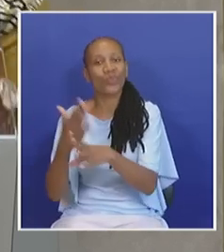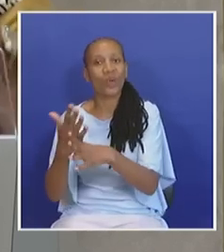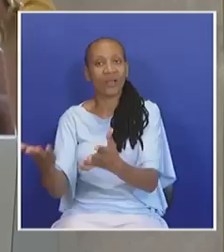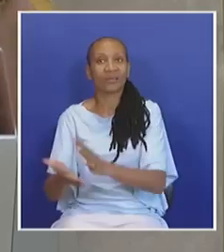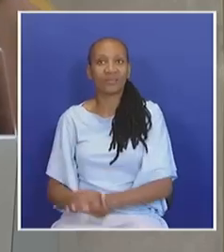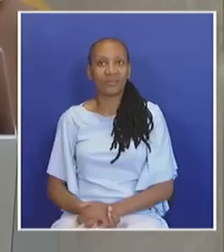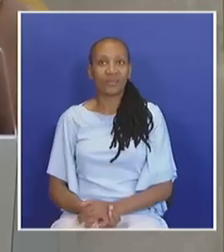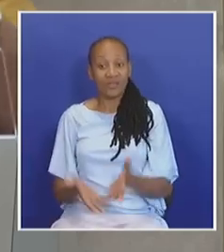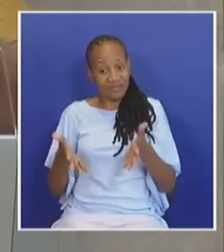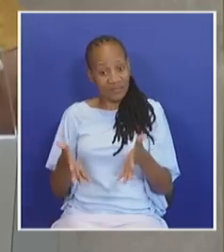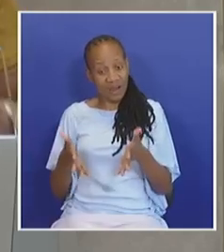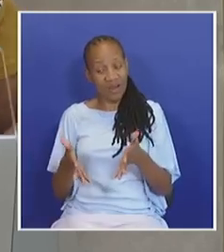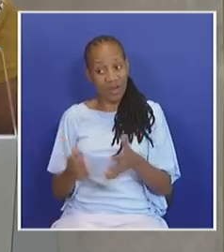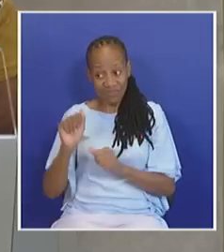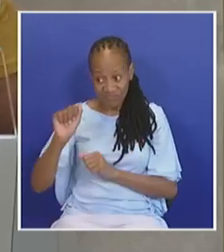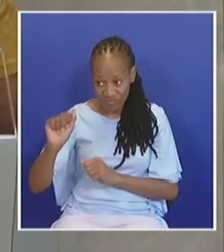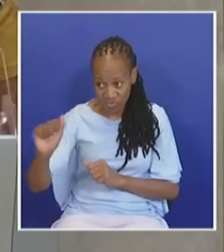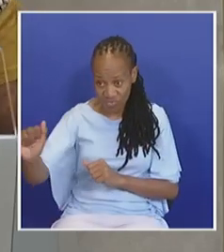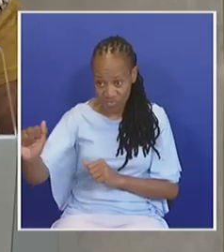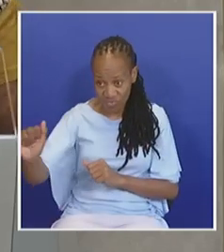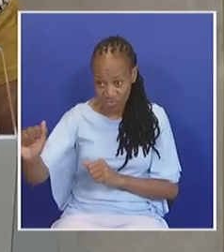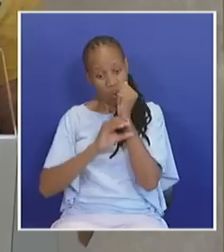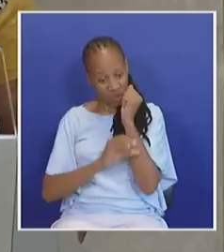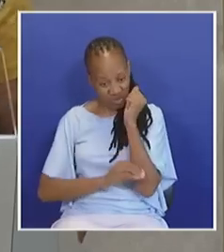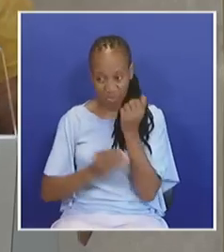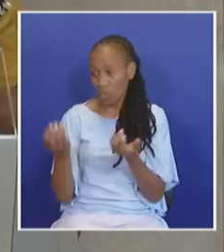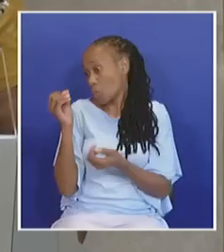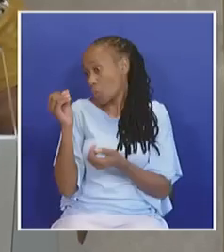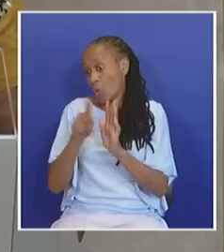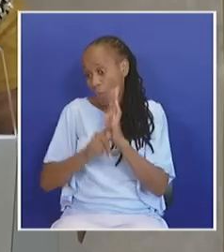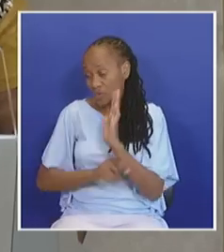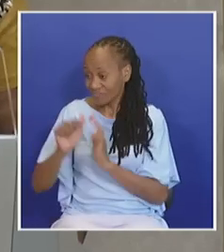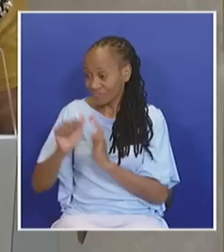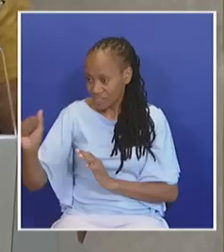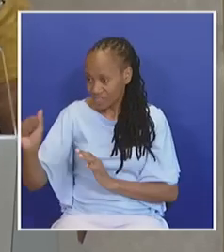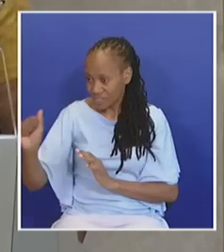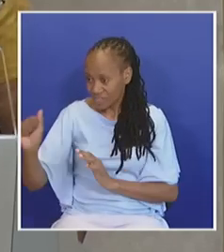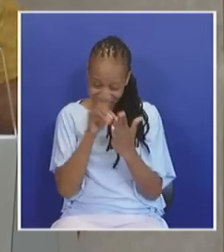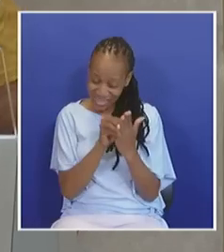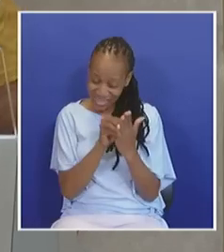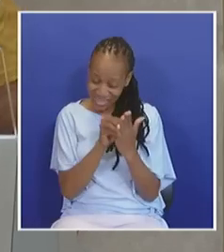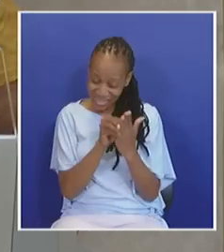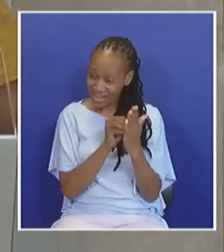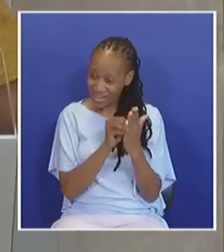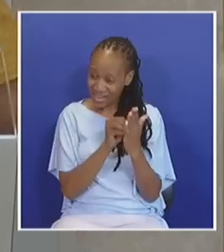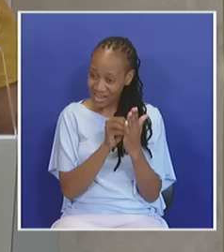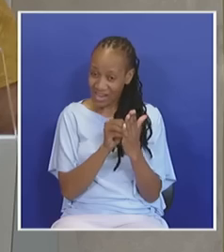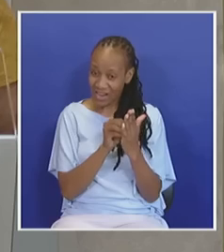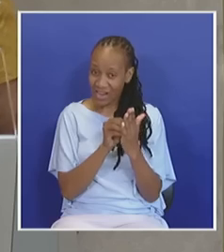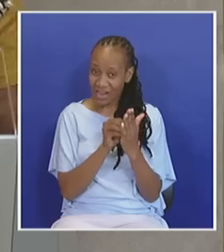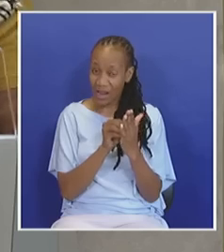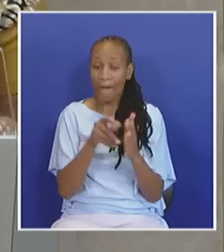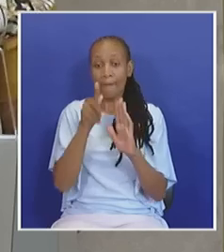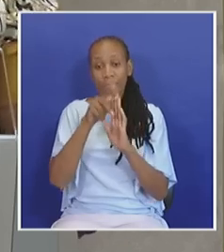why in your constitution or your policies, you don't have a non-racial